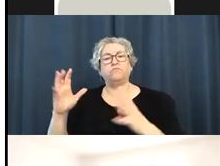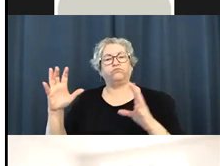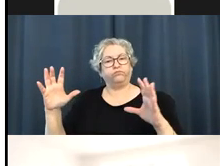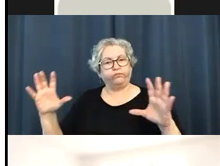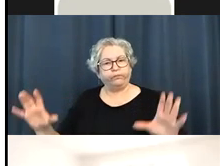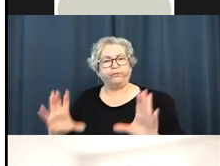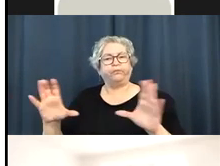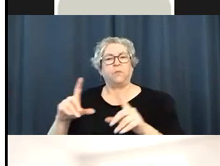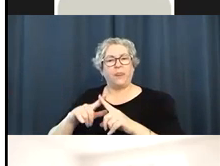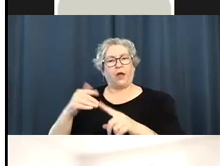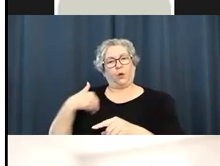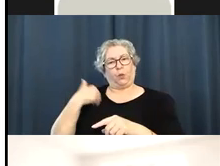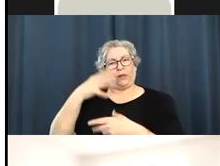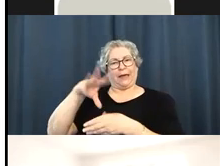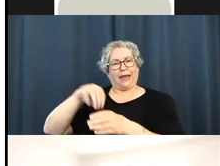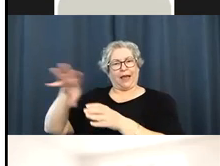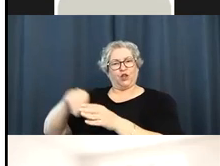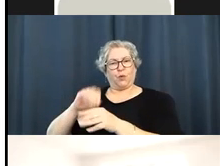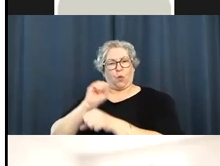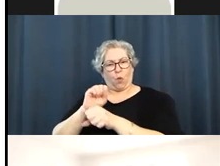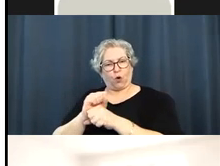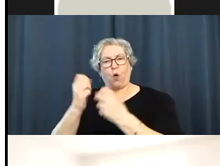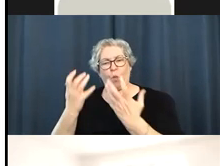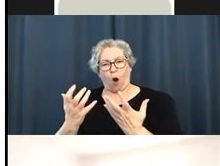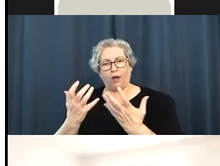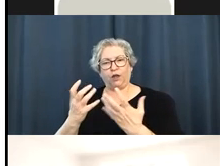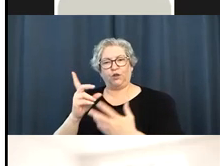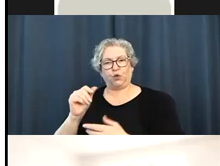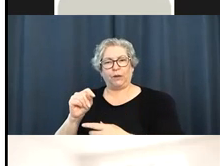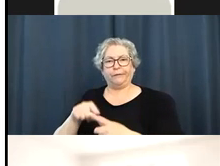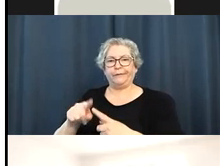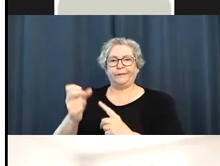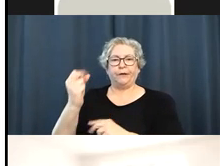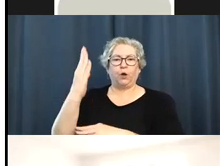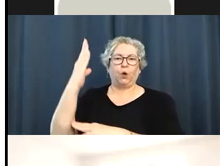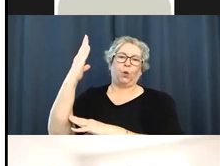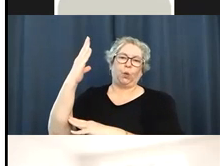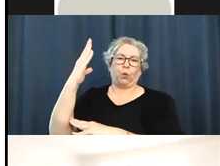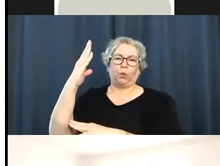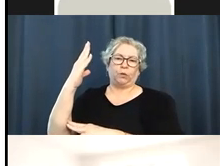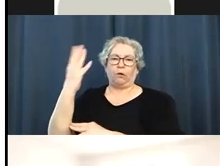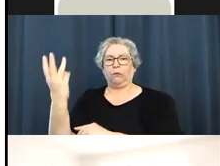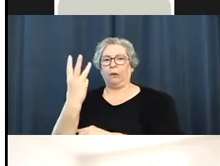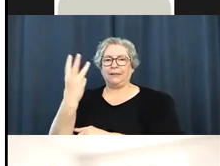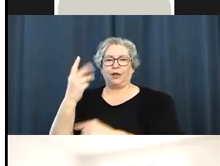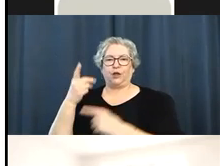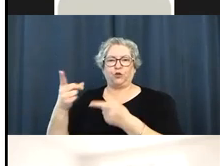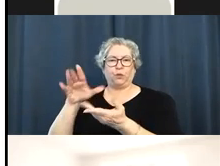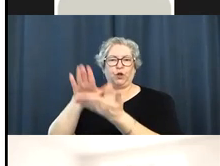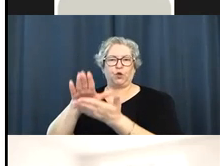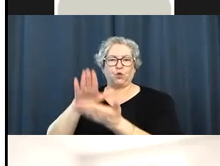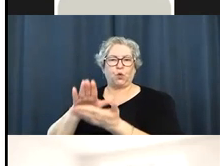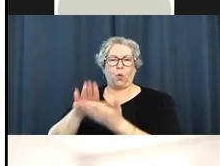youth engagement work and they want to do them at noon on a Wednesday during a school day, right? Or 2